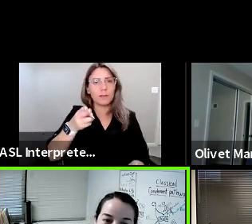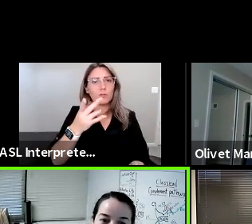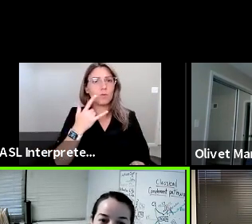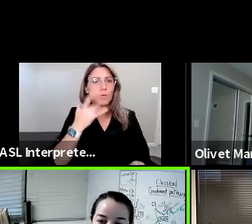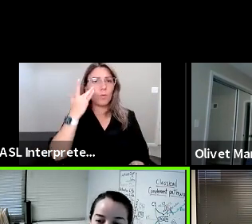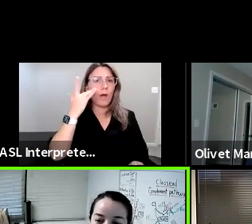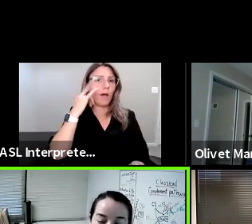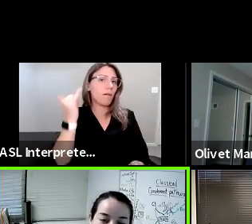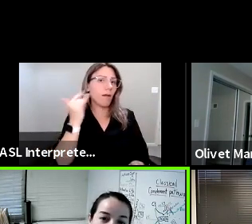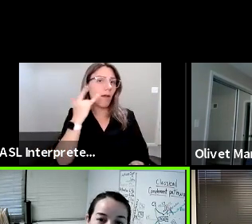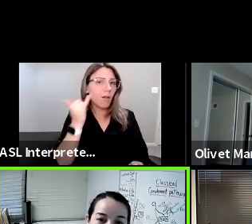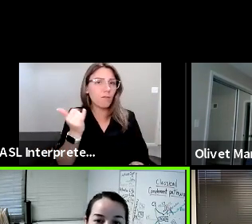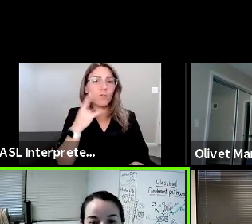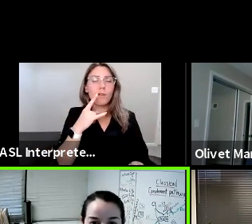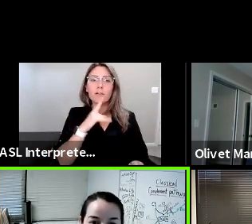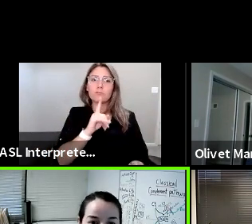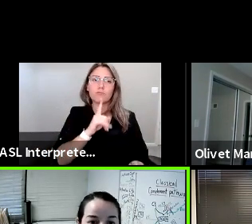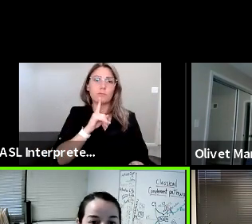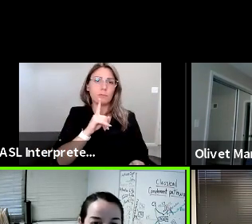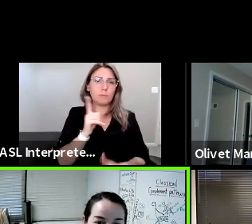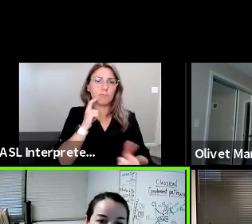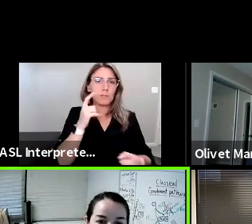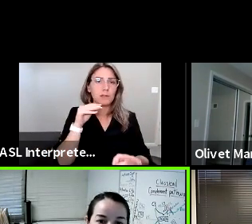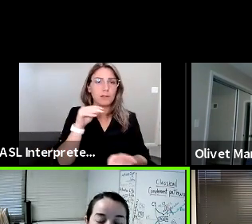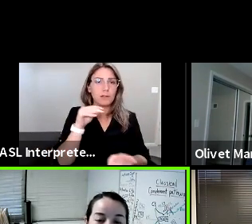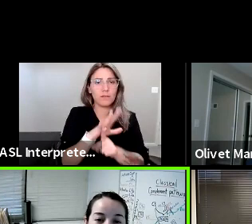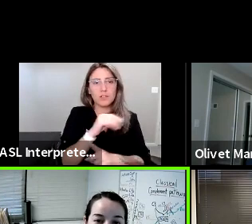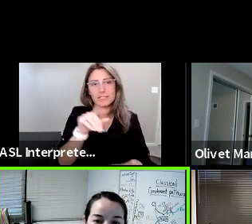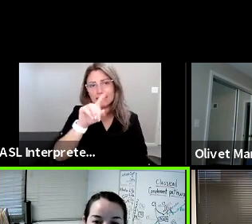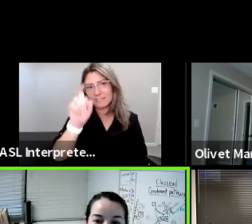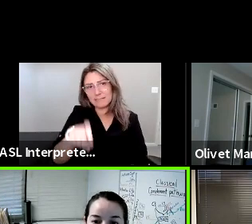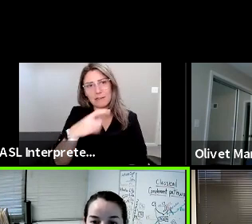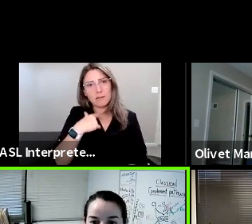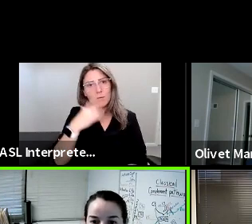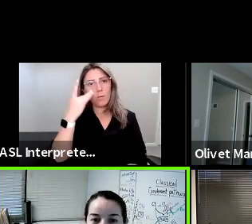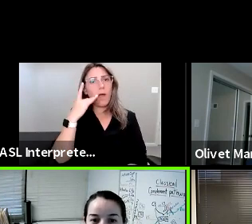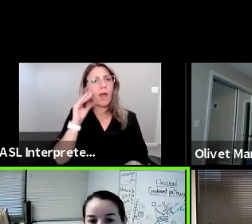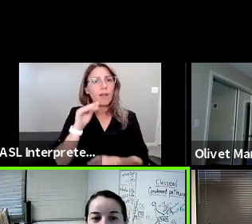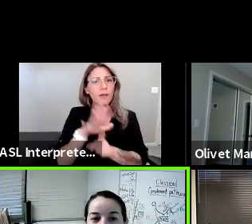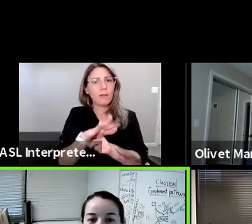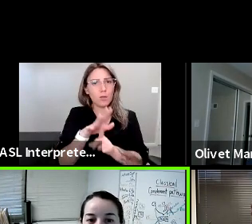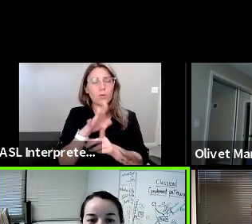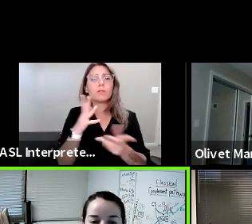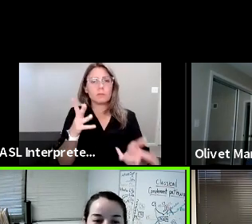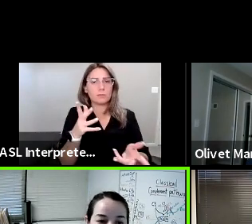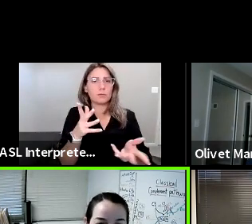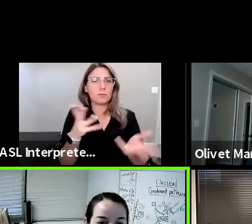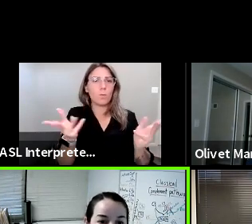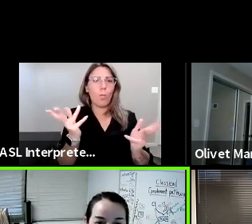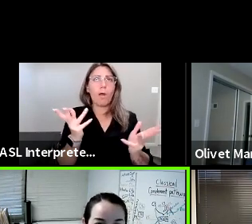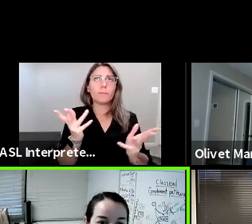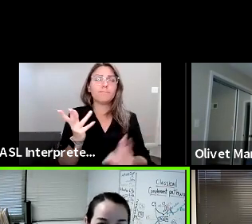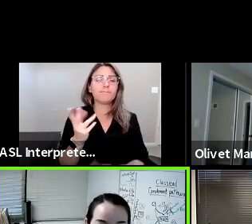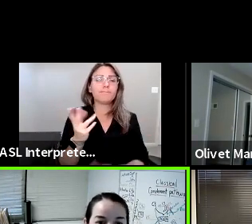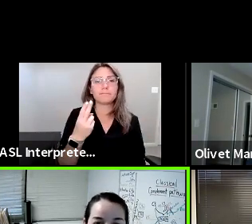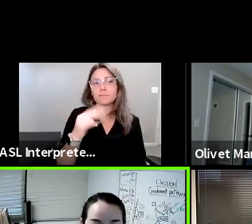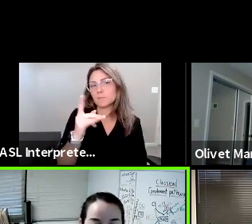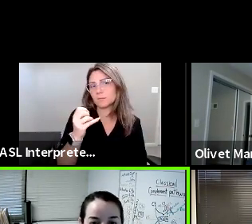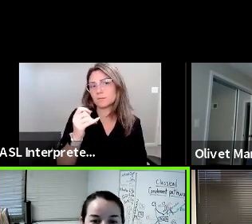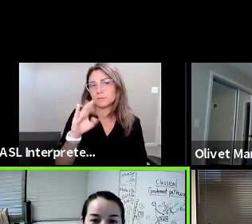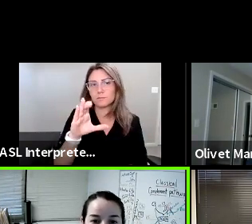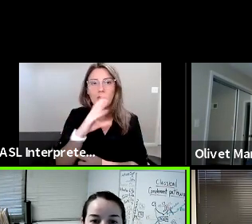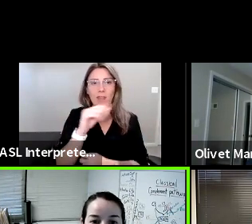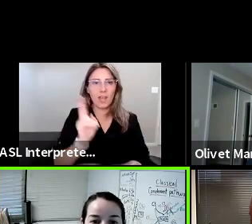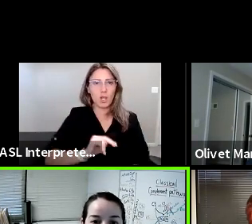California, for example, has a great influence and Texas has a great influence in what Hispanic North America